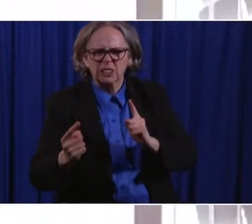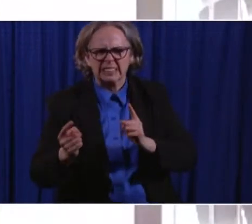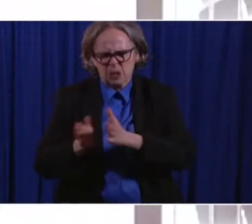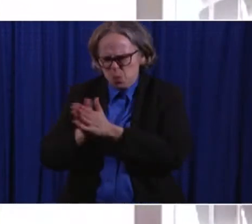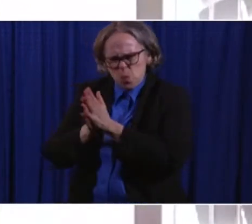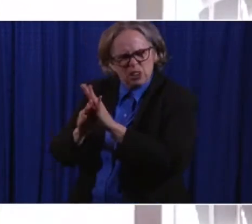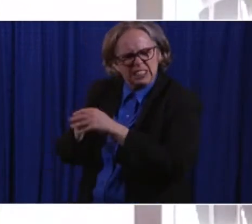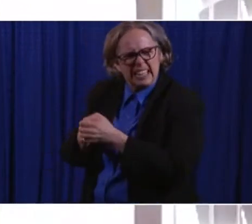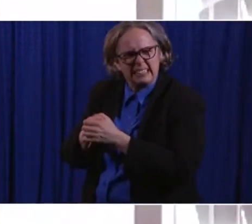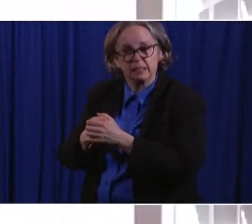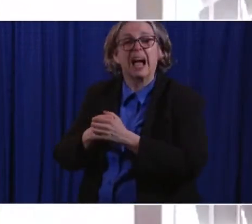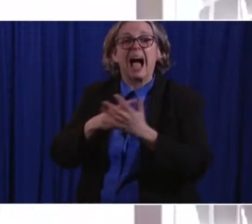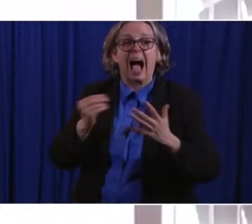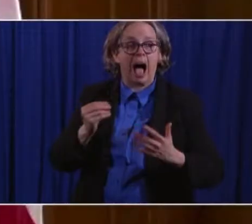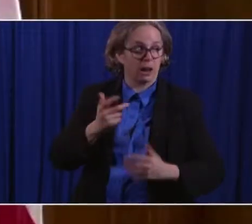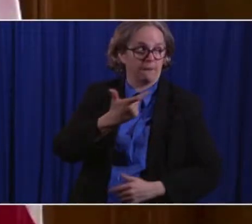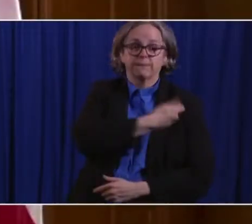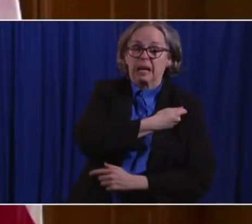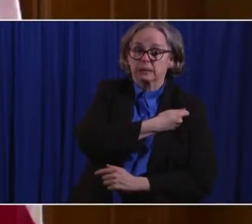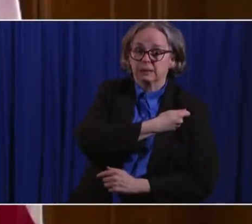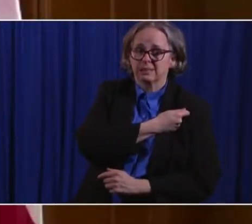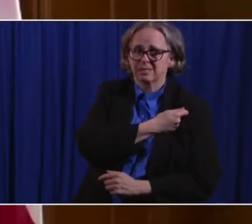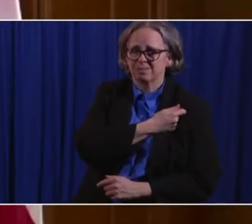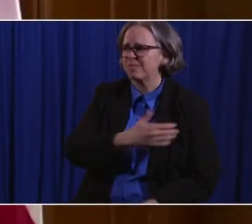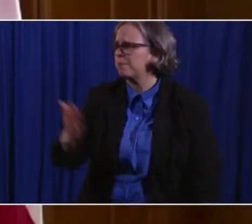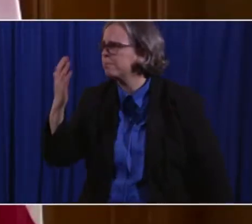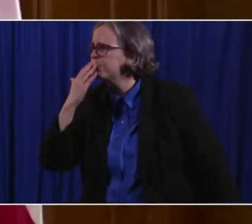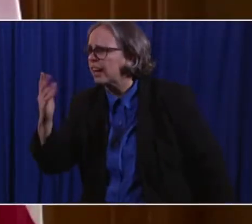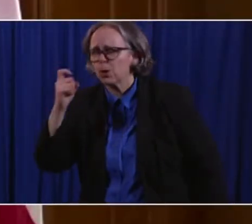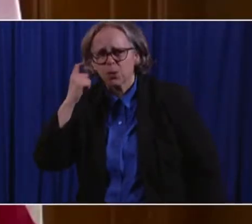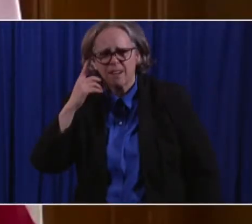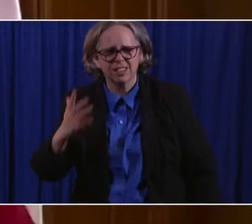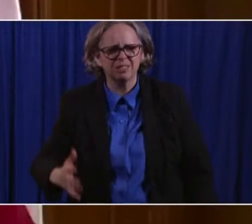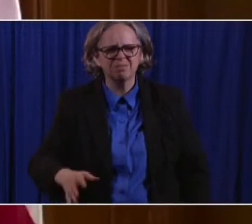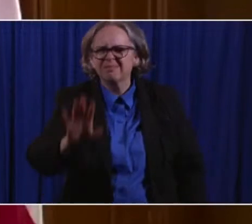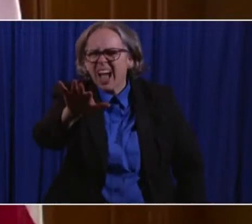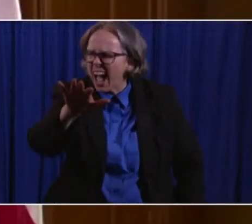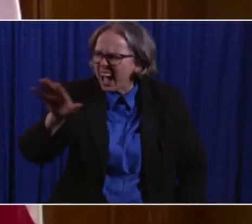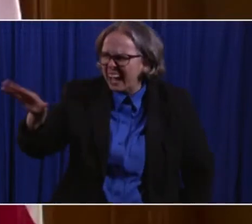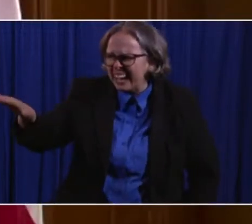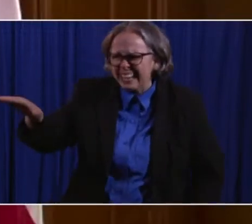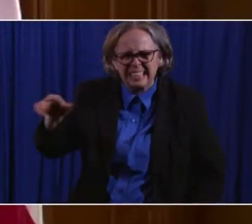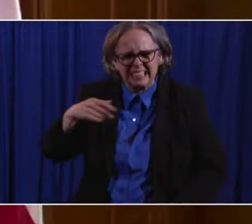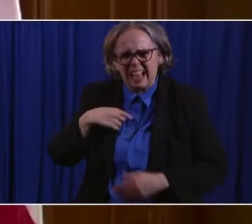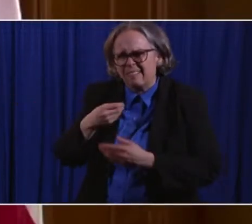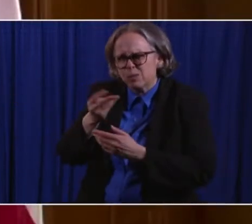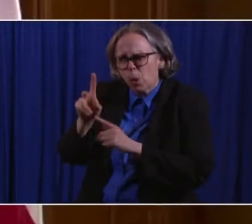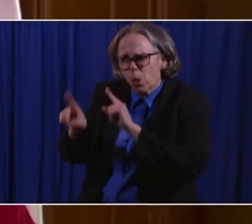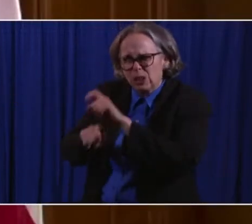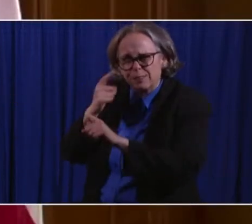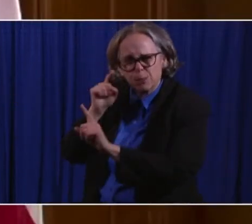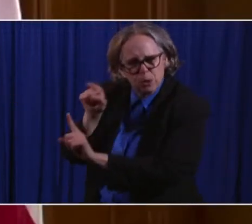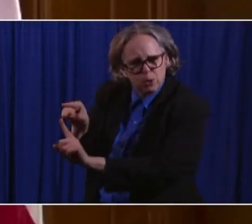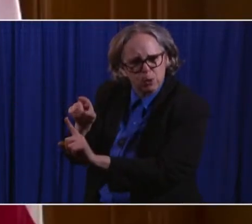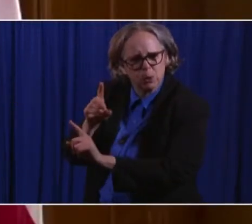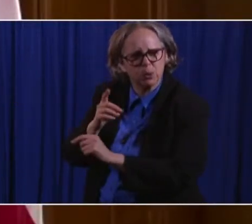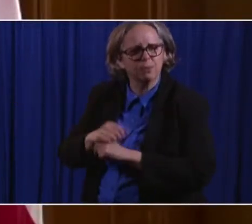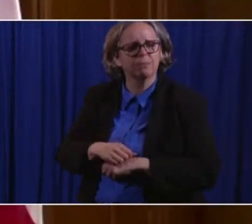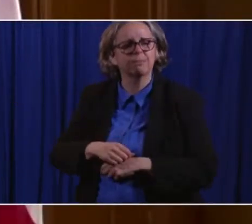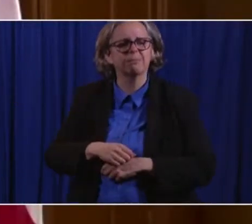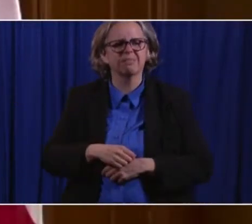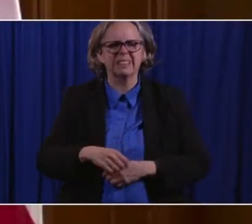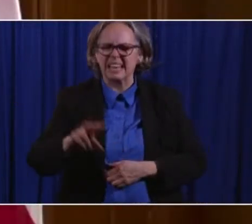vaccine. Thank you, Governor. Doctor, let me ask a couple of questions. The variant count that you were using,